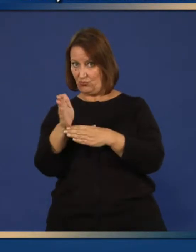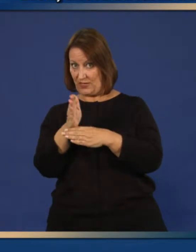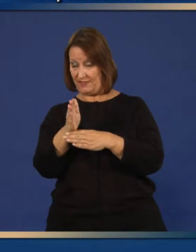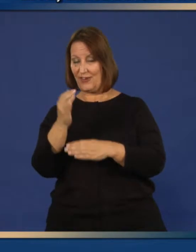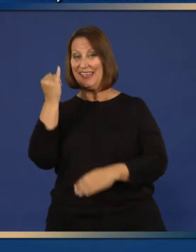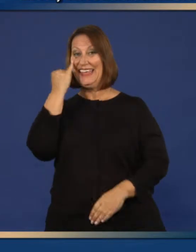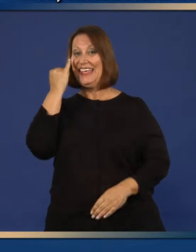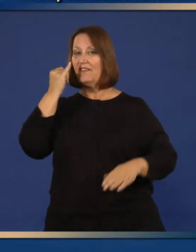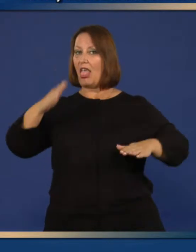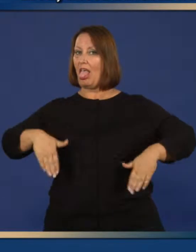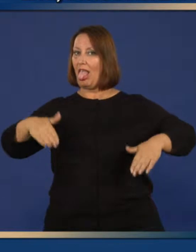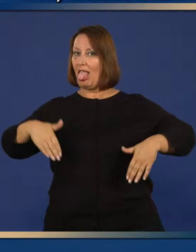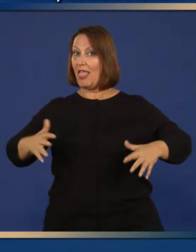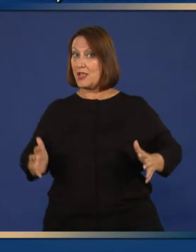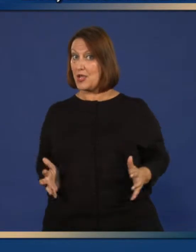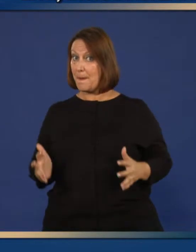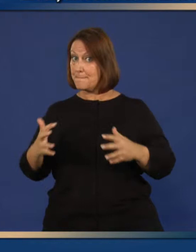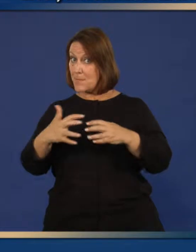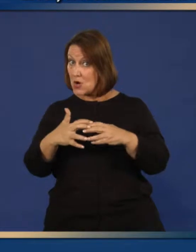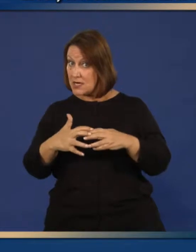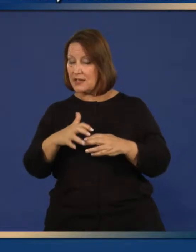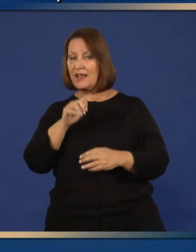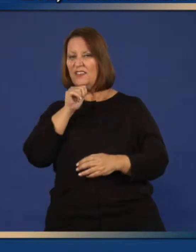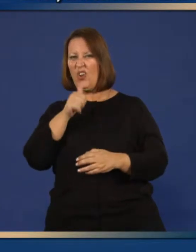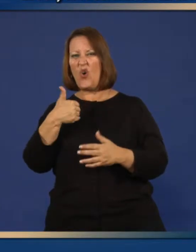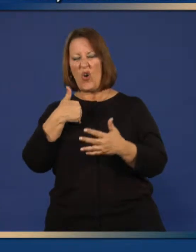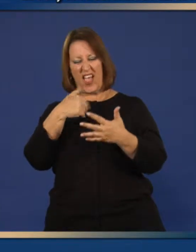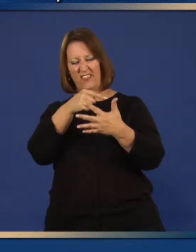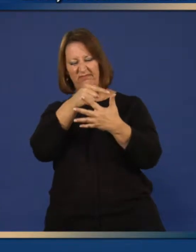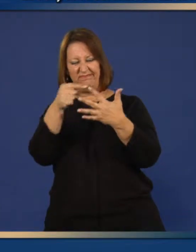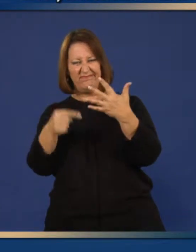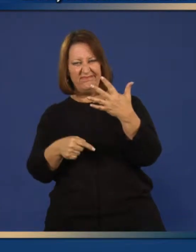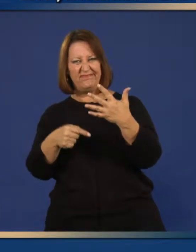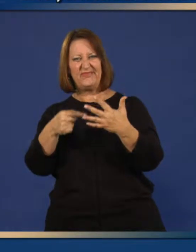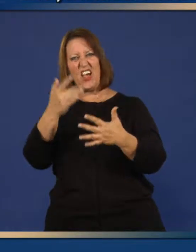pregnant and do not have certain health conditions.